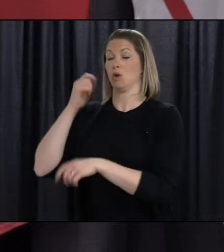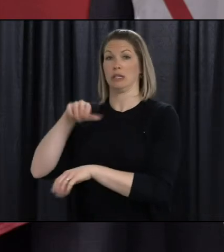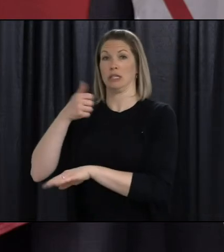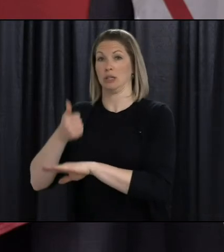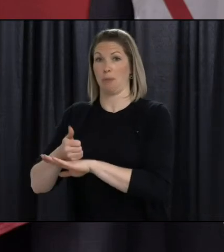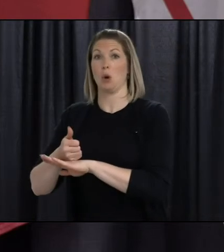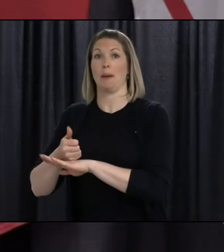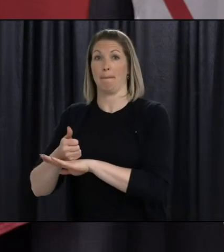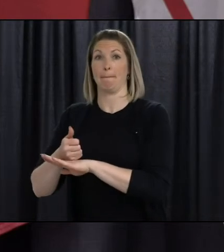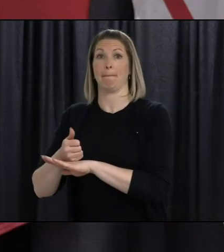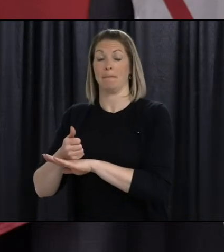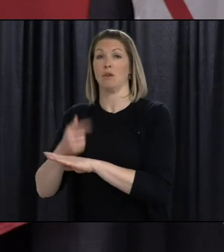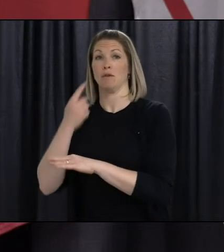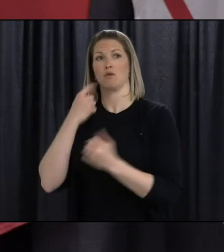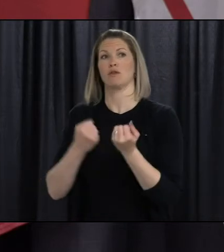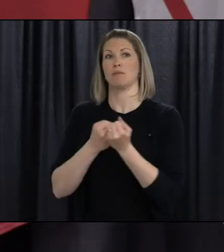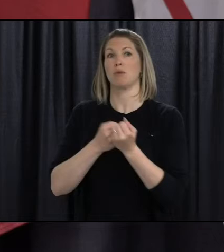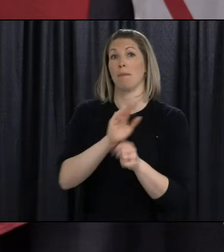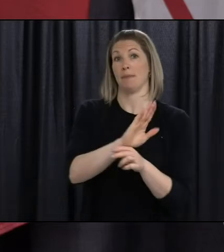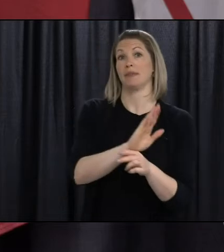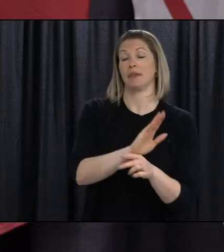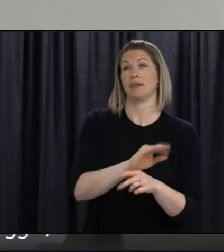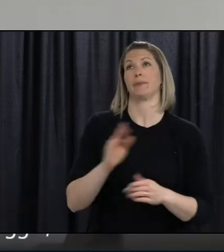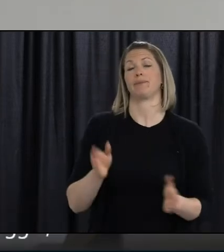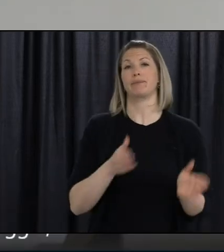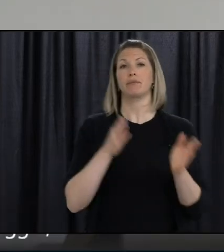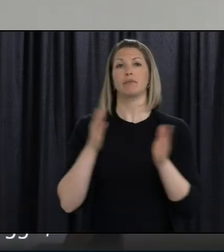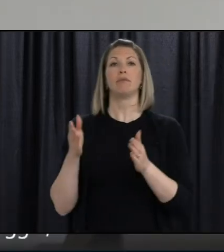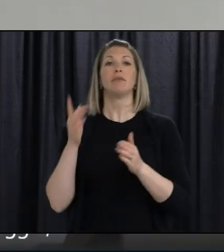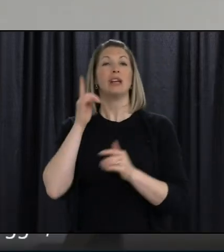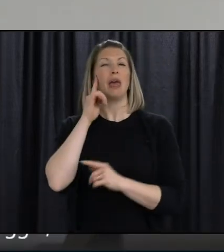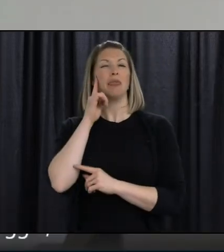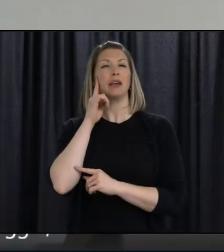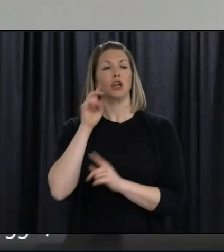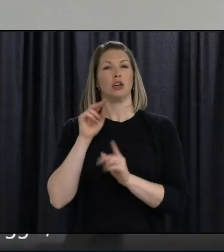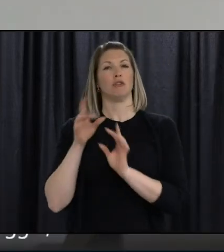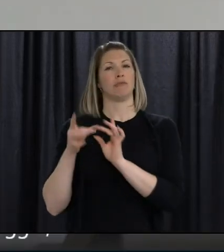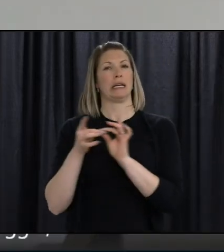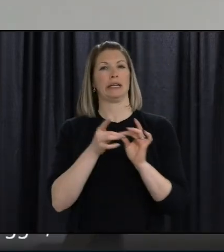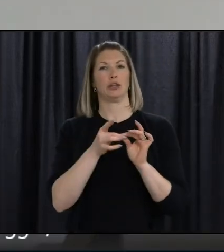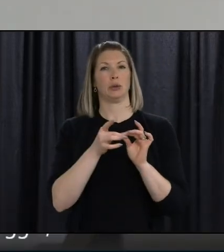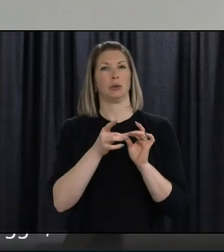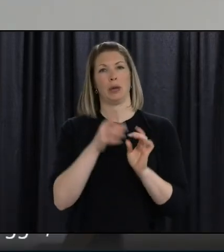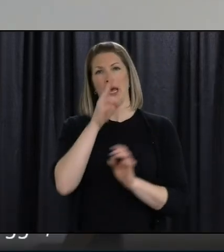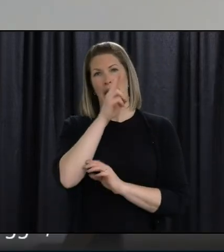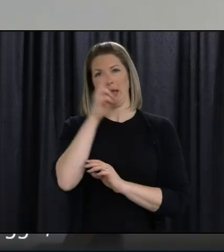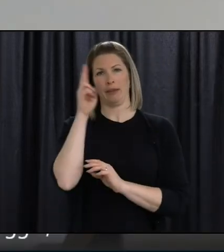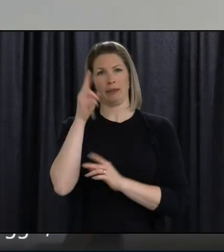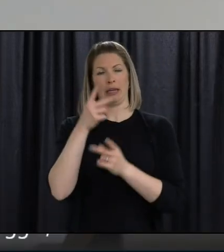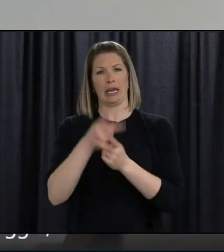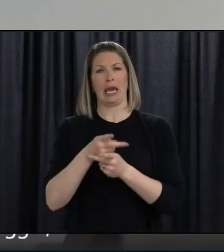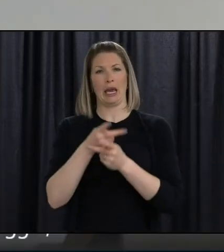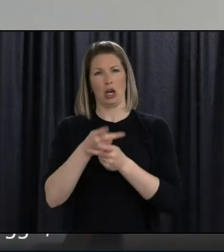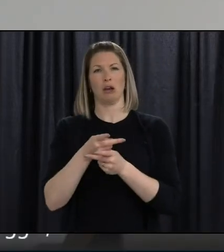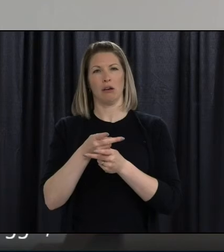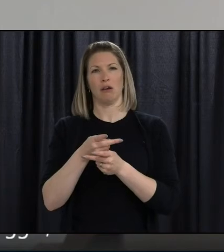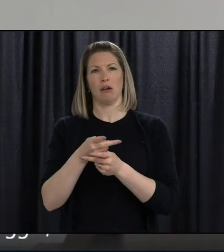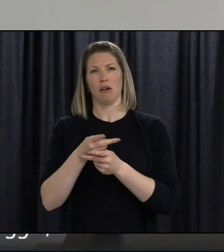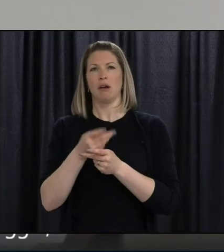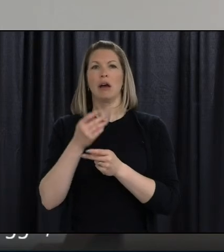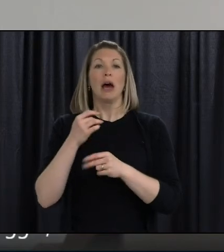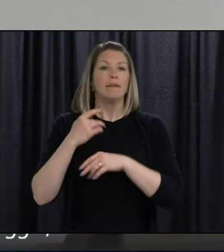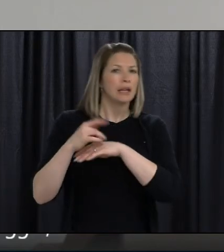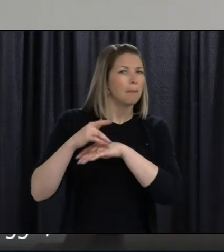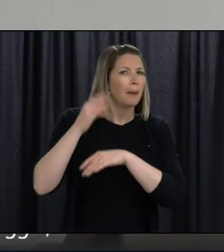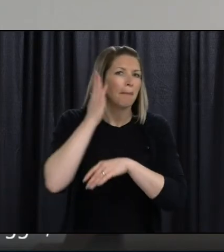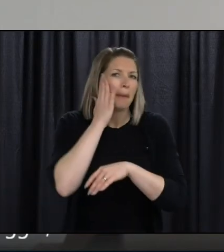I think from a healthcare system perspective, in terms of capacity, there is always going to